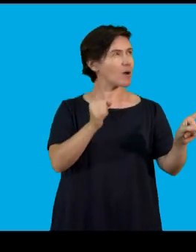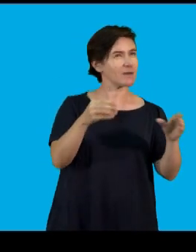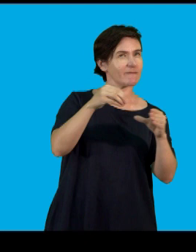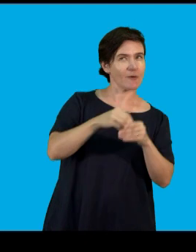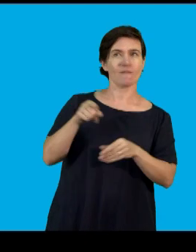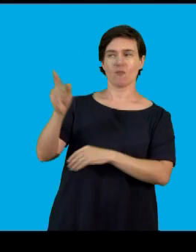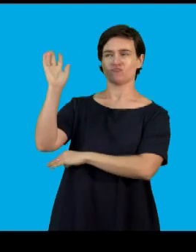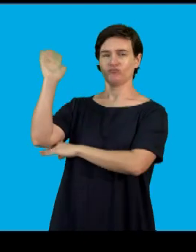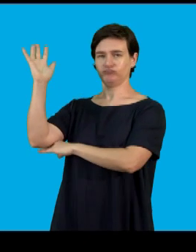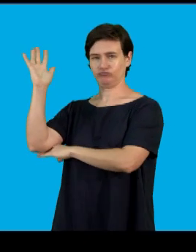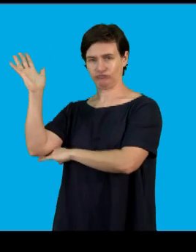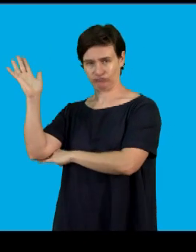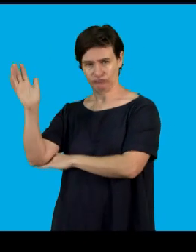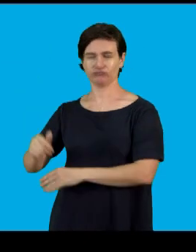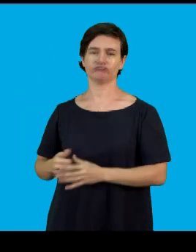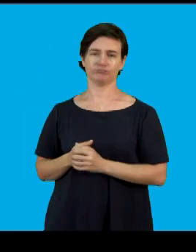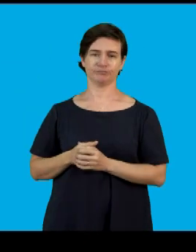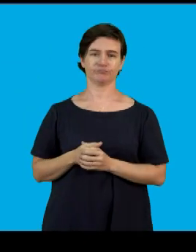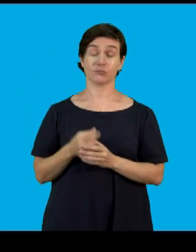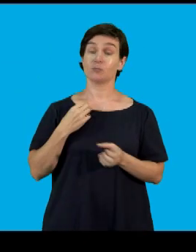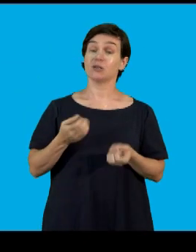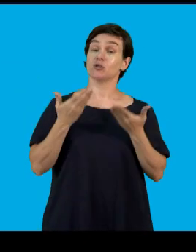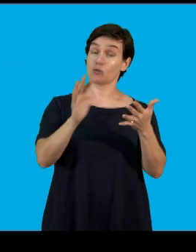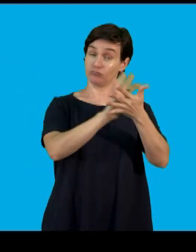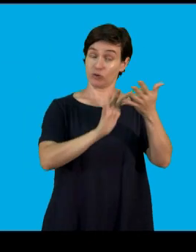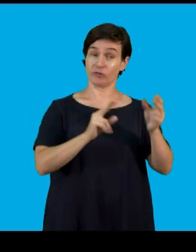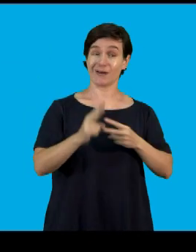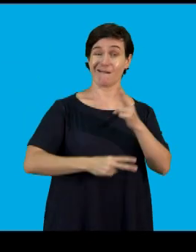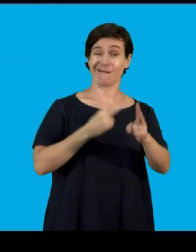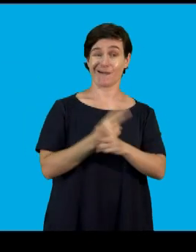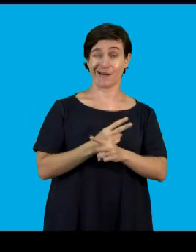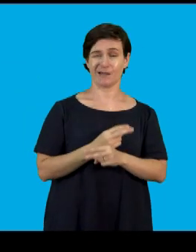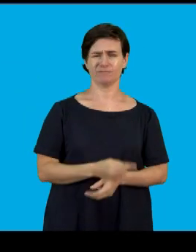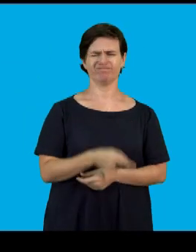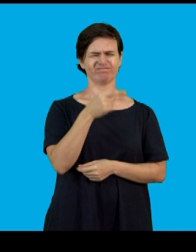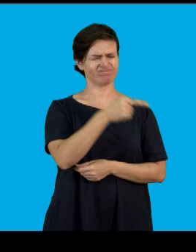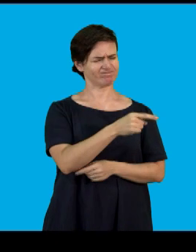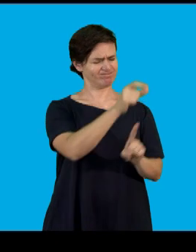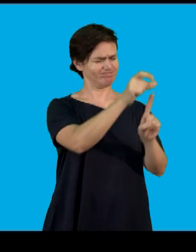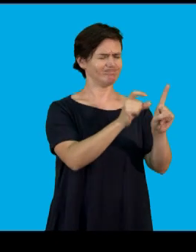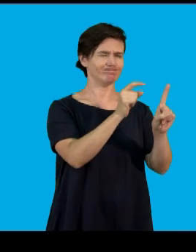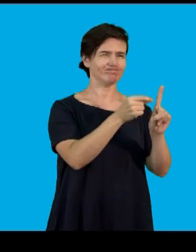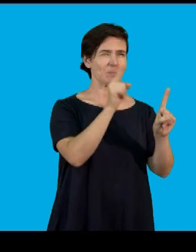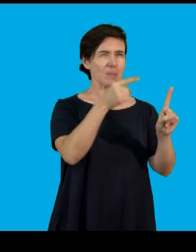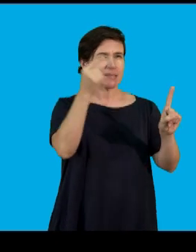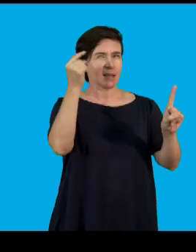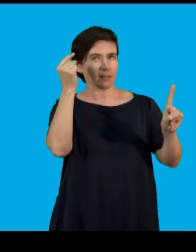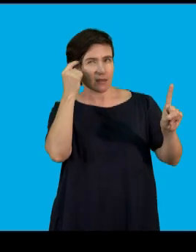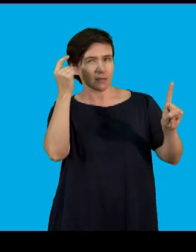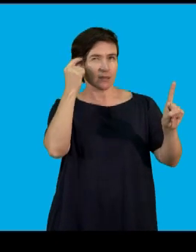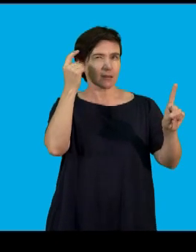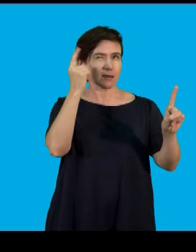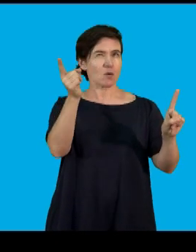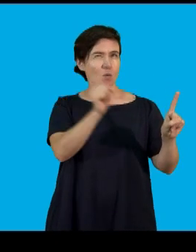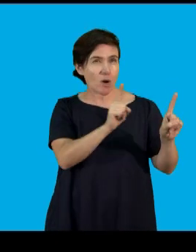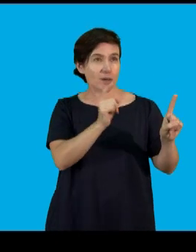when preparing the presentation. I'm just going to show the scenario again. What did Vuyo consider when preparing? I hope